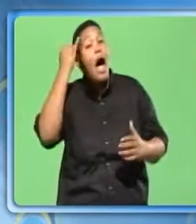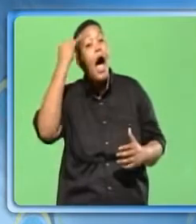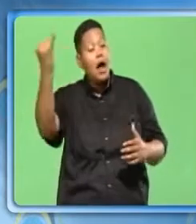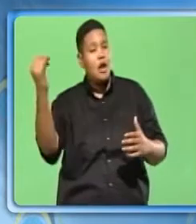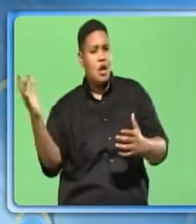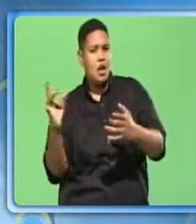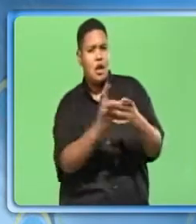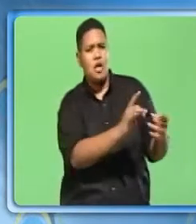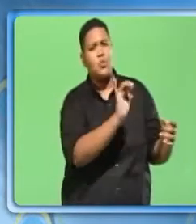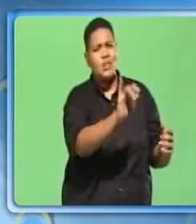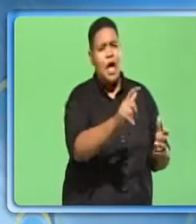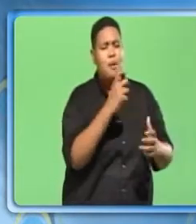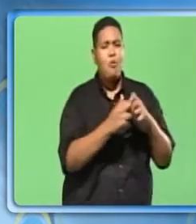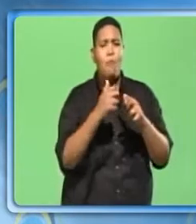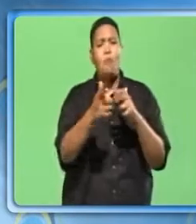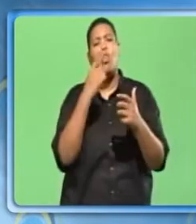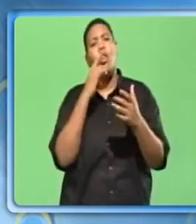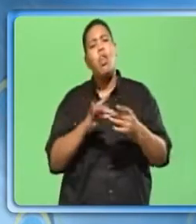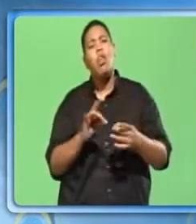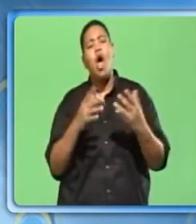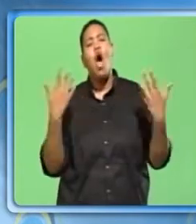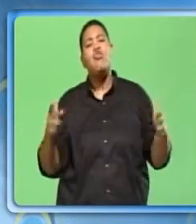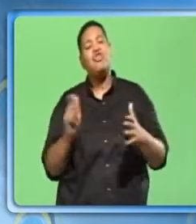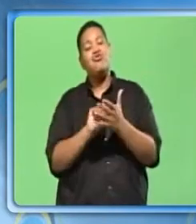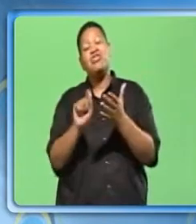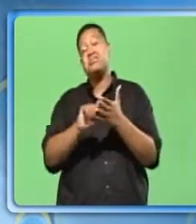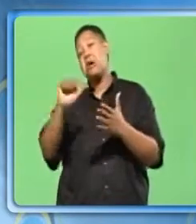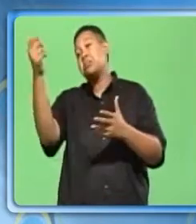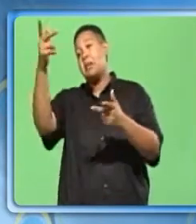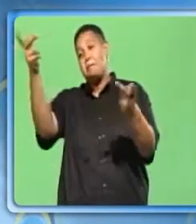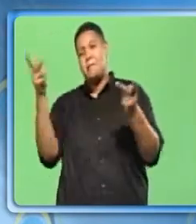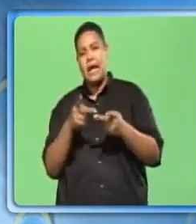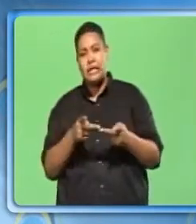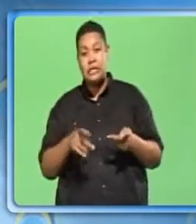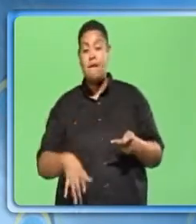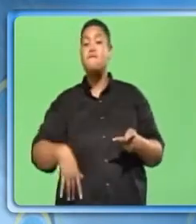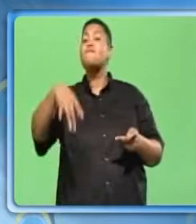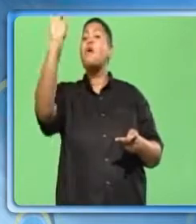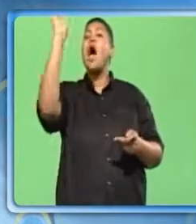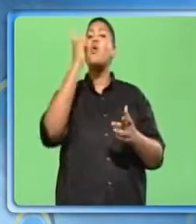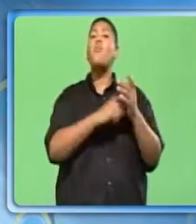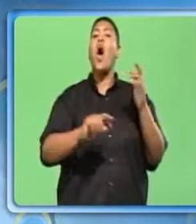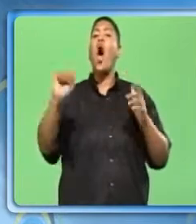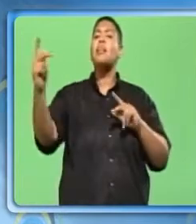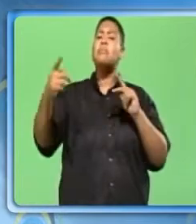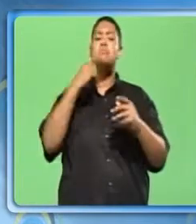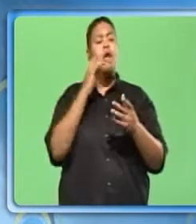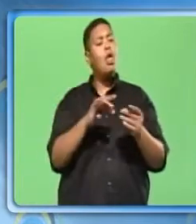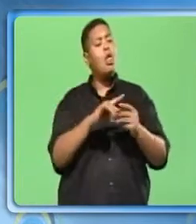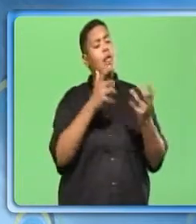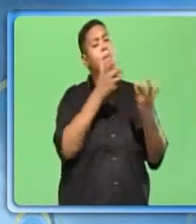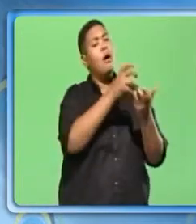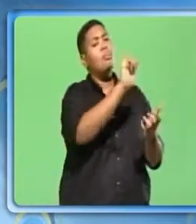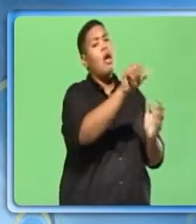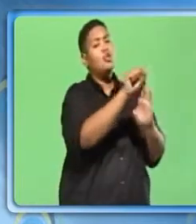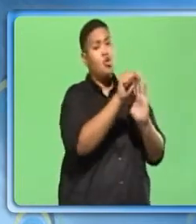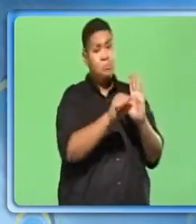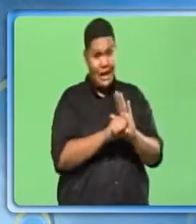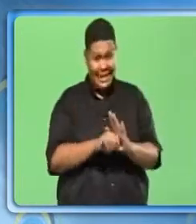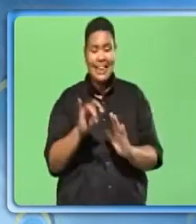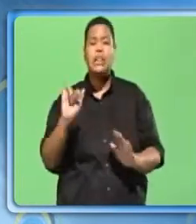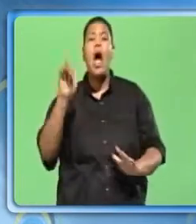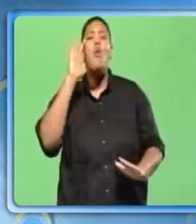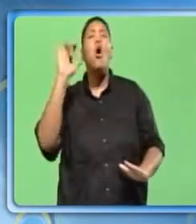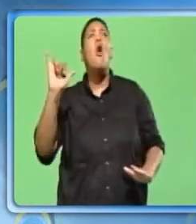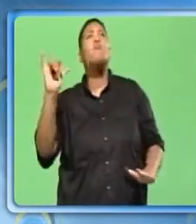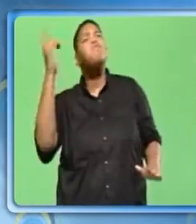related to the problem you have stated written somewhere. Find out what others have to say on the subject. This will